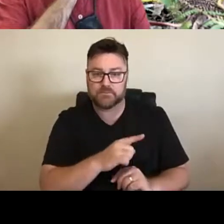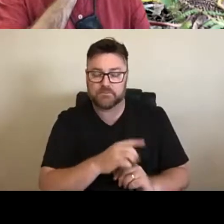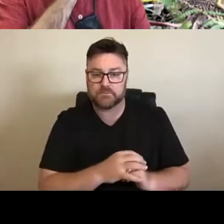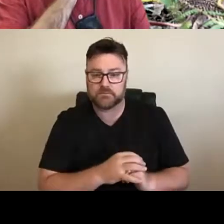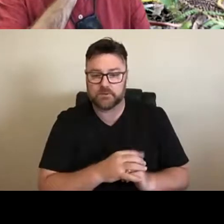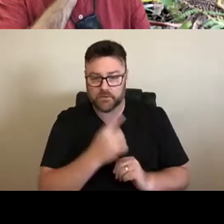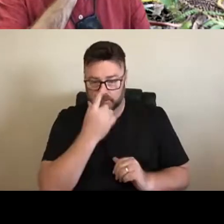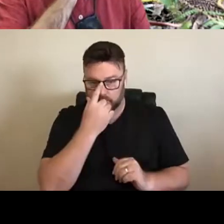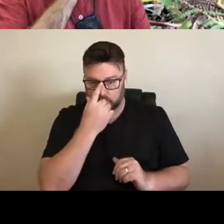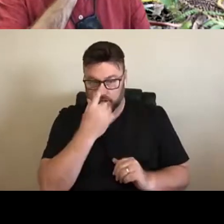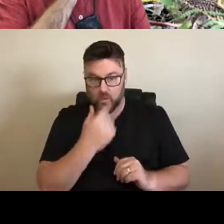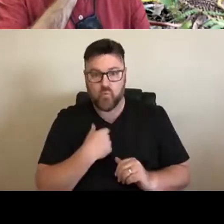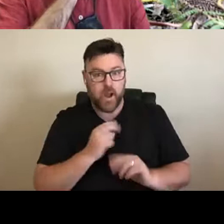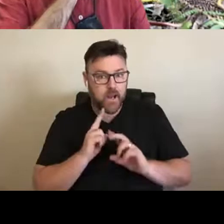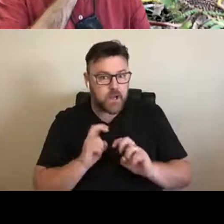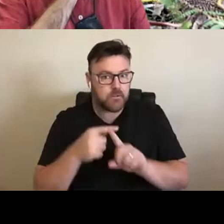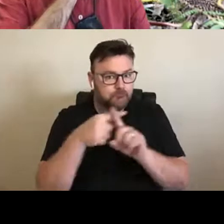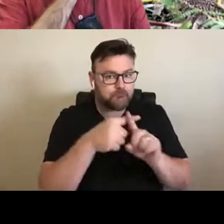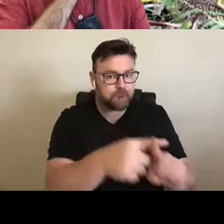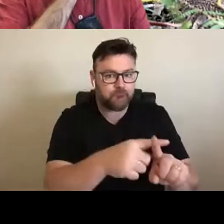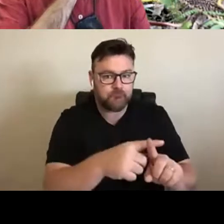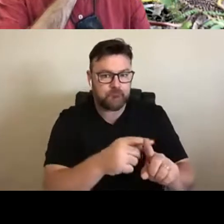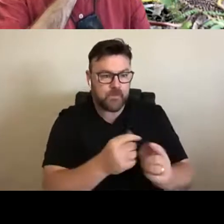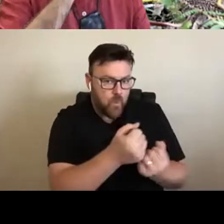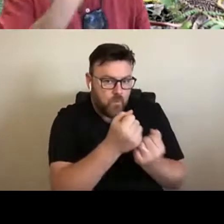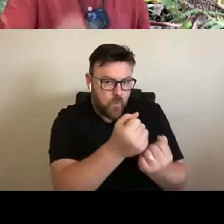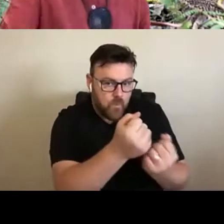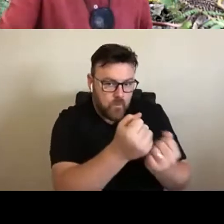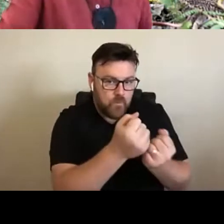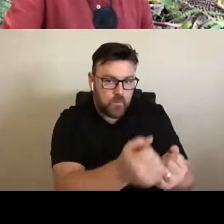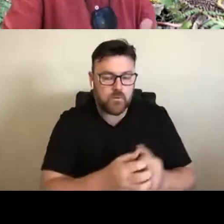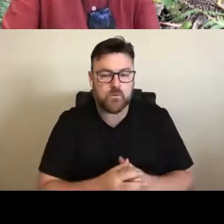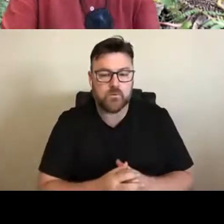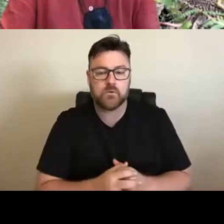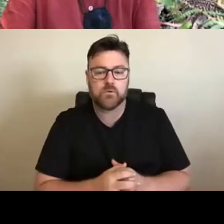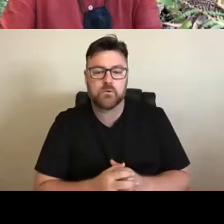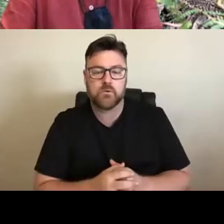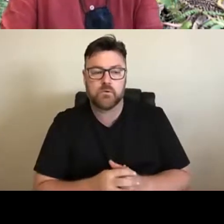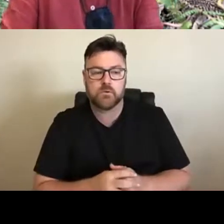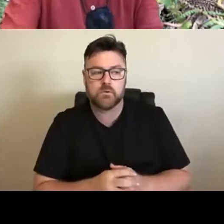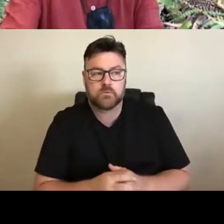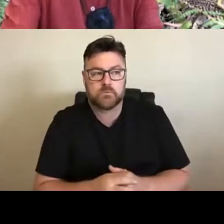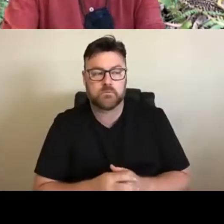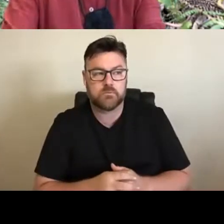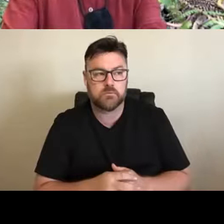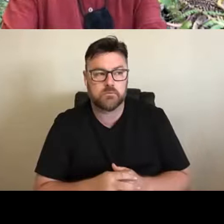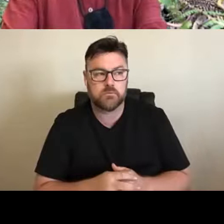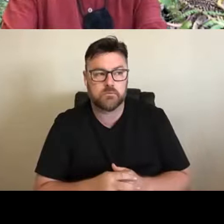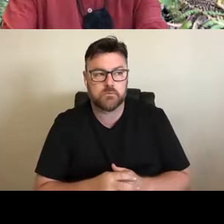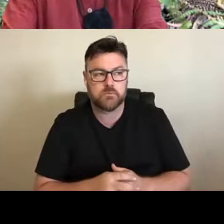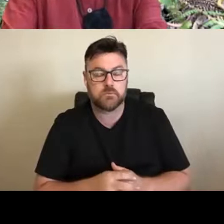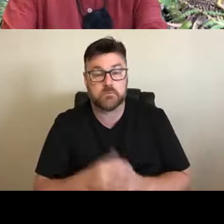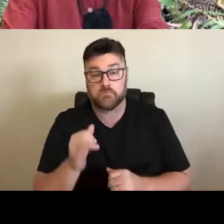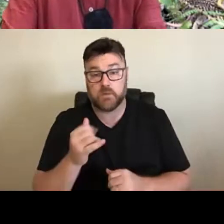We pursue our regional artists and give them so much support. And what we find, I think, if I can talk